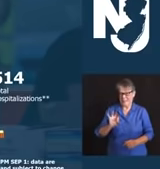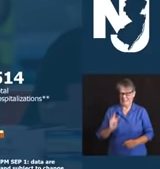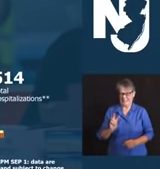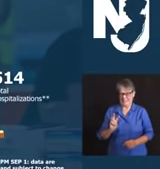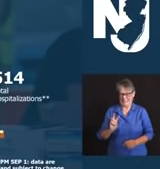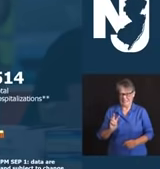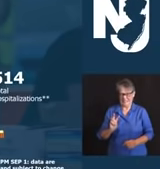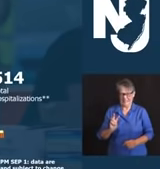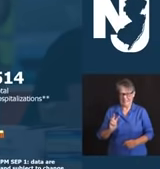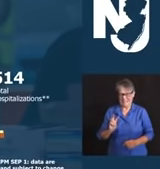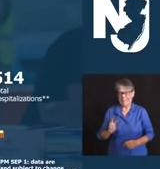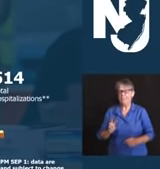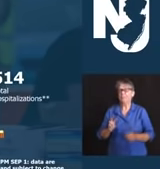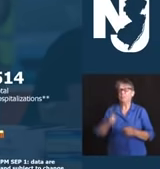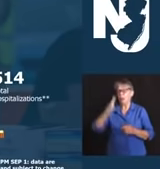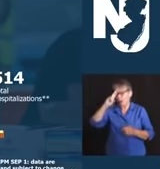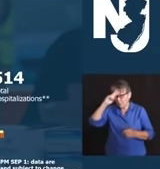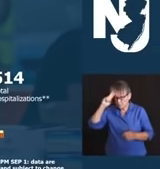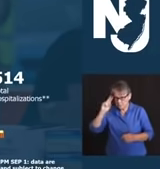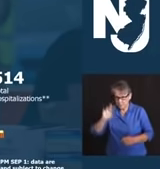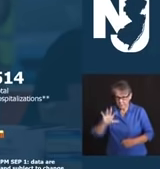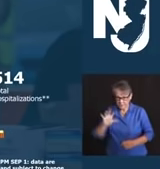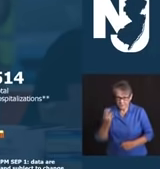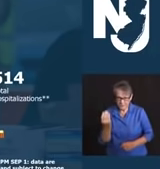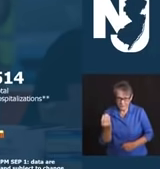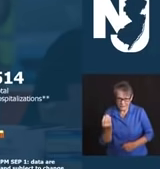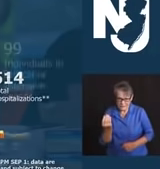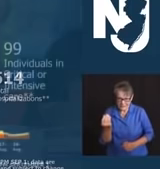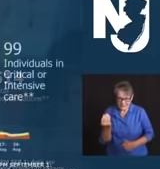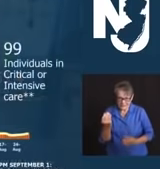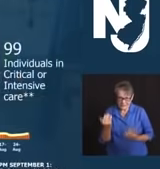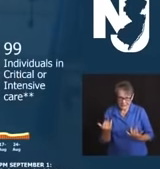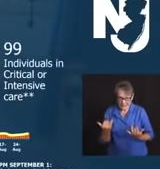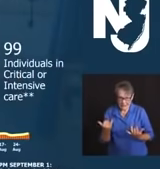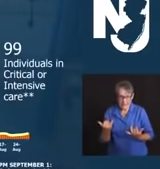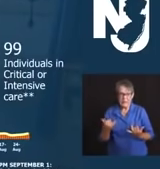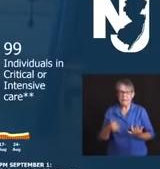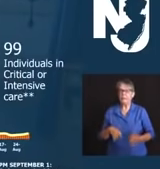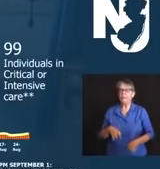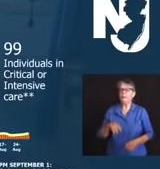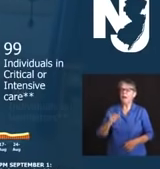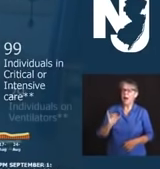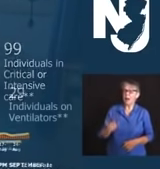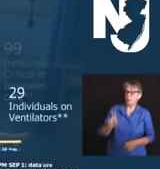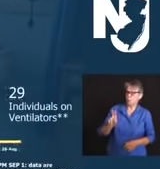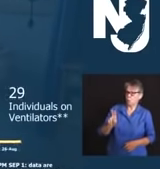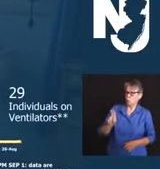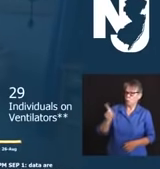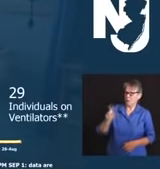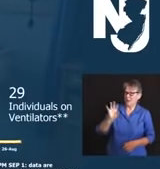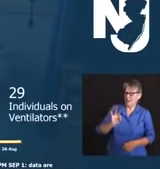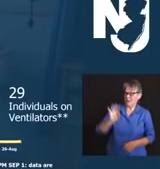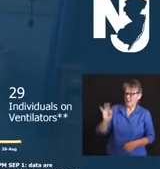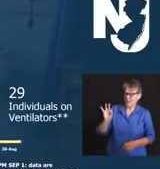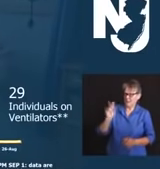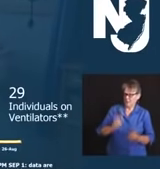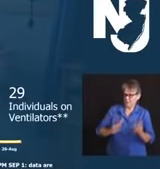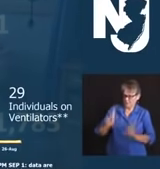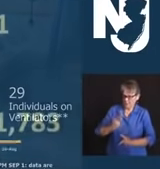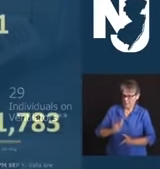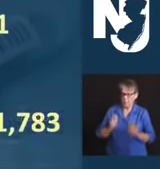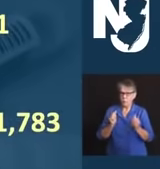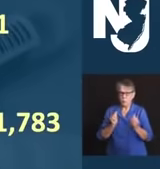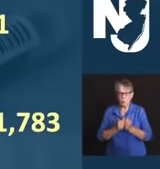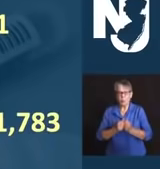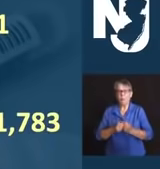for a total of 514, of whom 99 were in intensive care and 29 ventilators were in use.